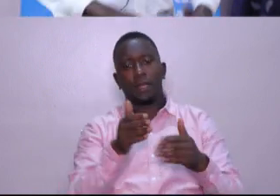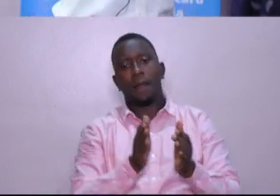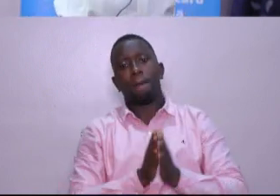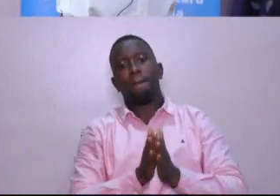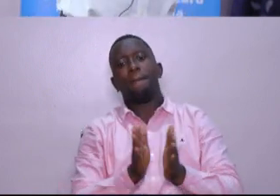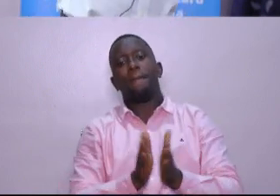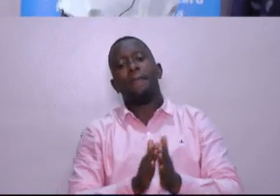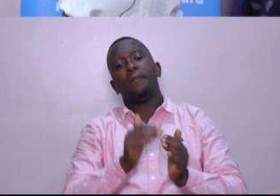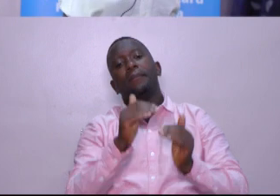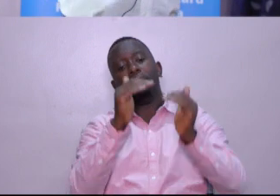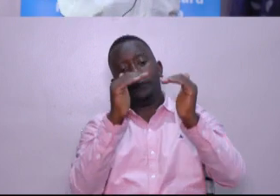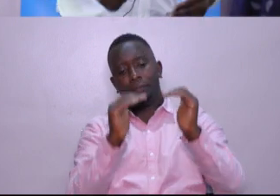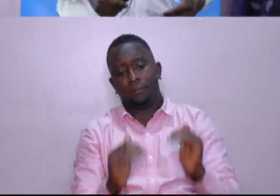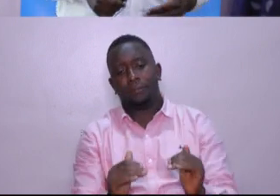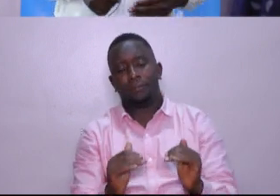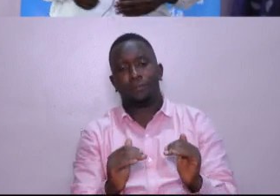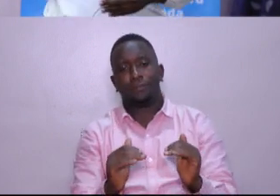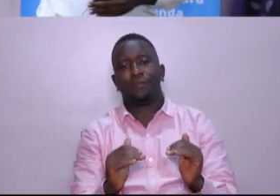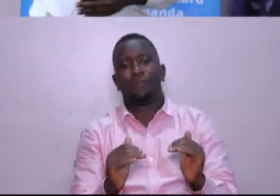then